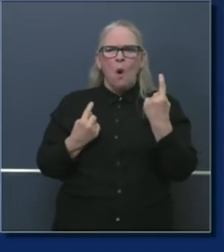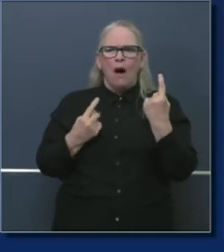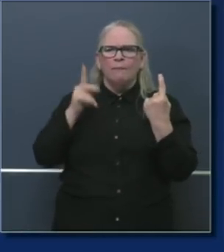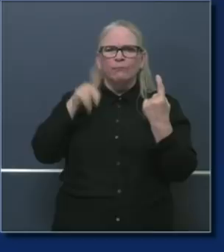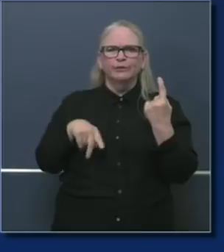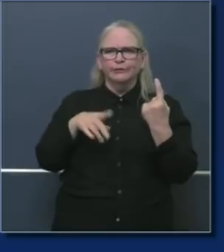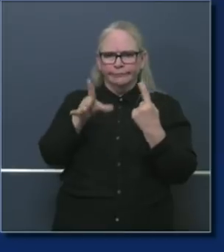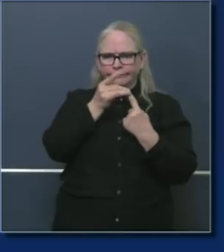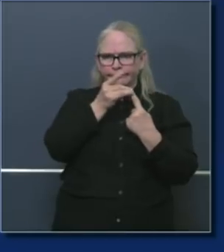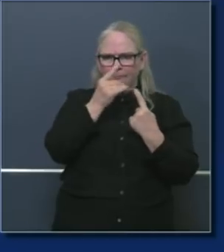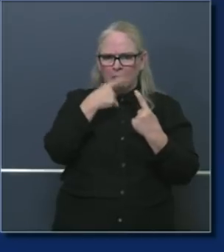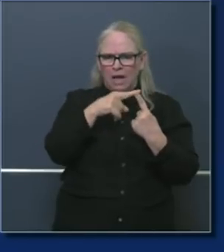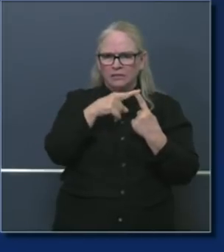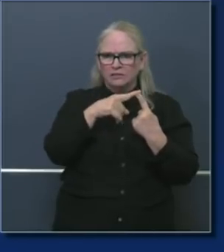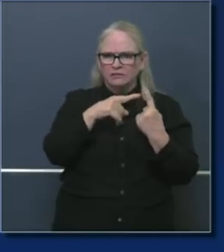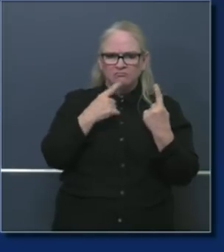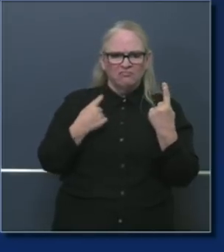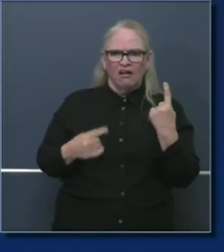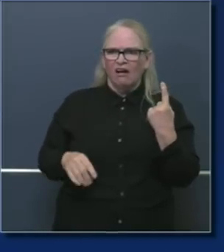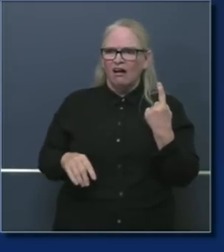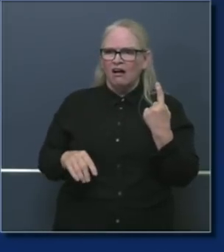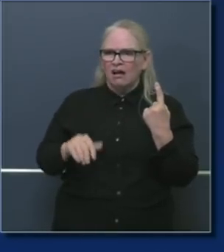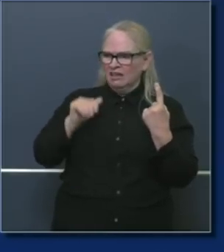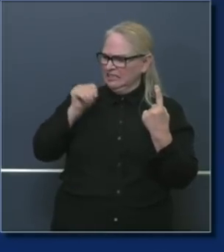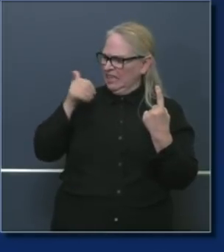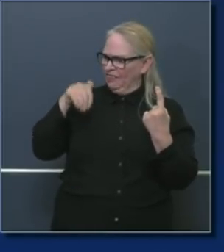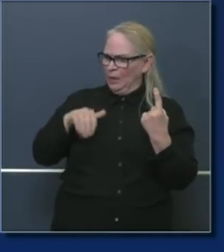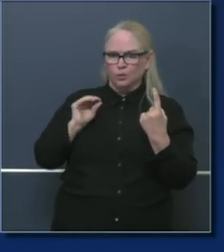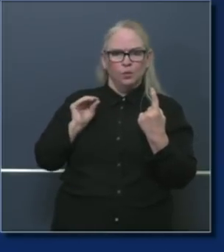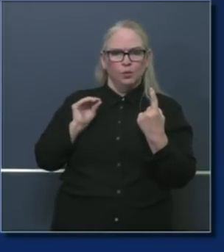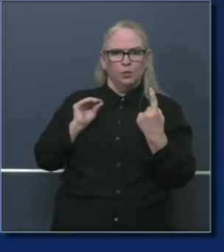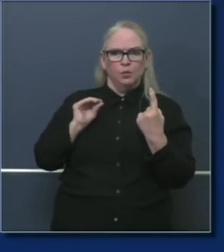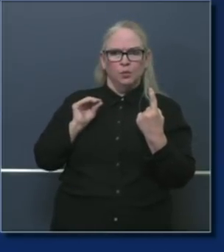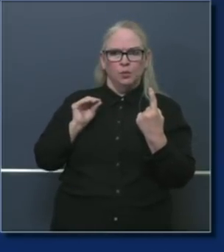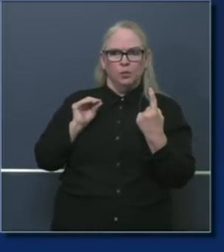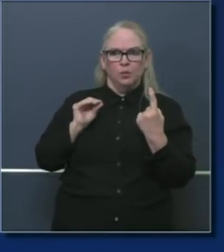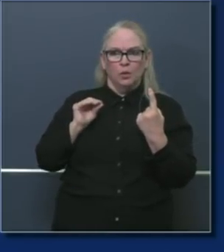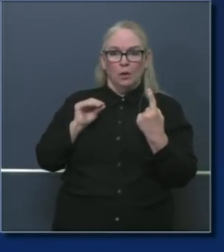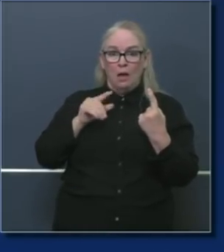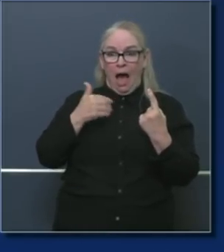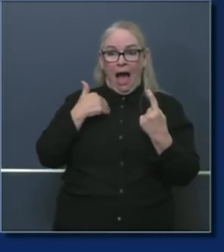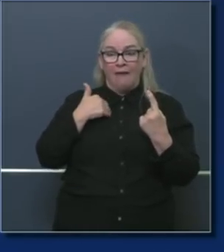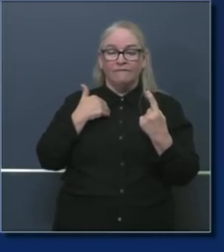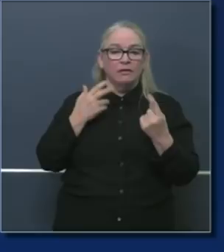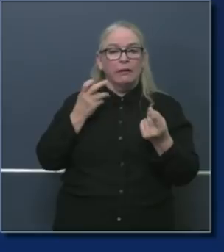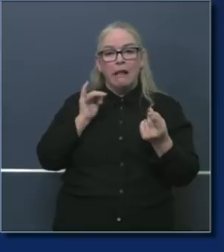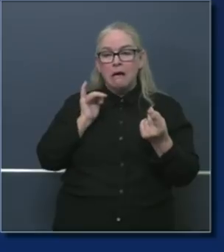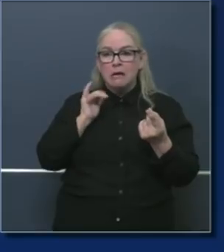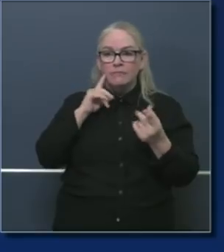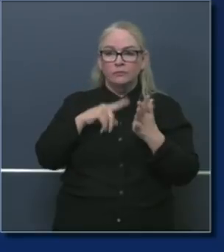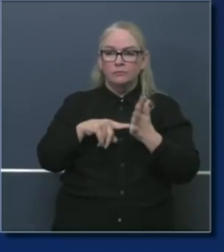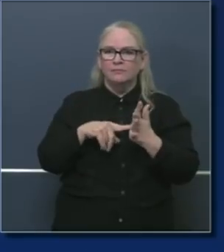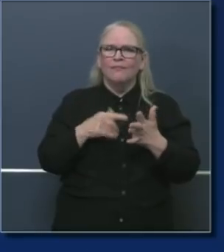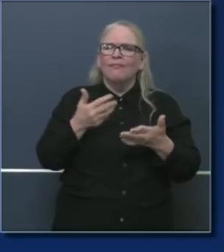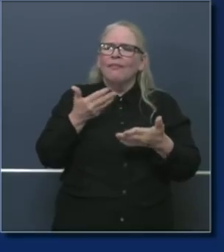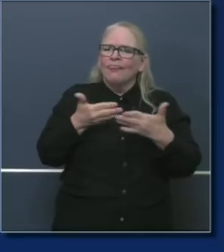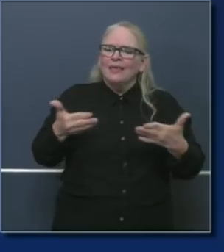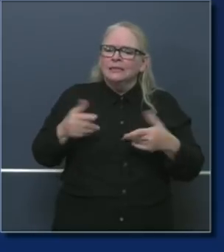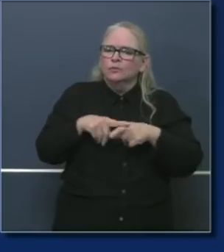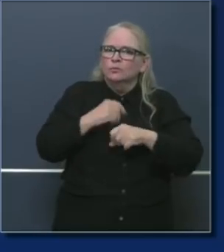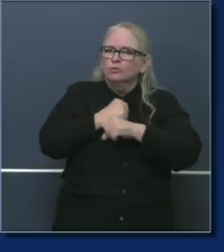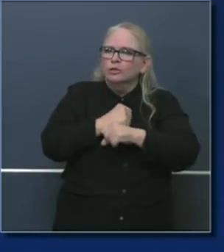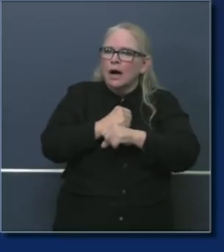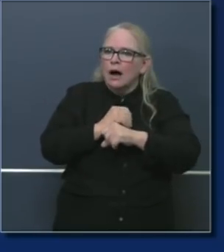last 14 days, that they're able to protect our essential workers. Those are our grocery store workers, our transit